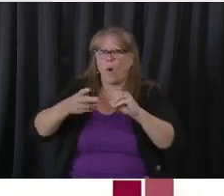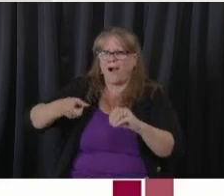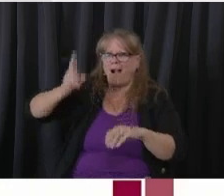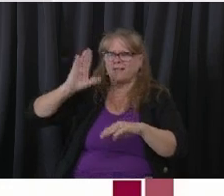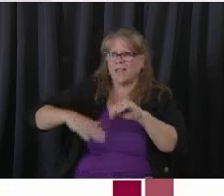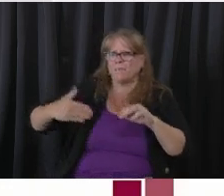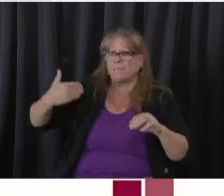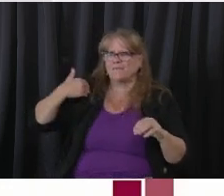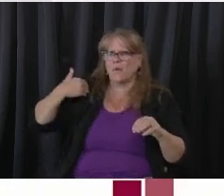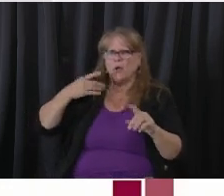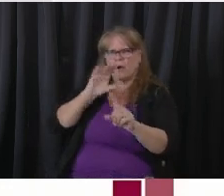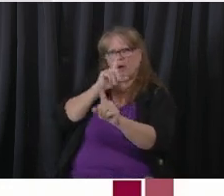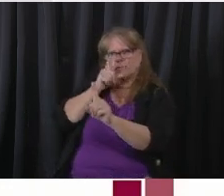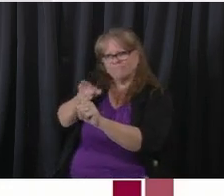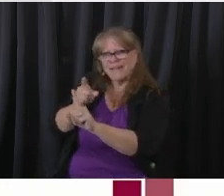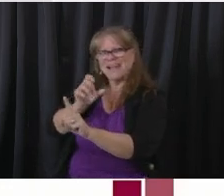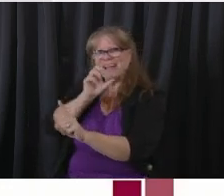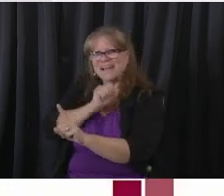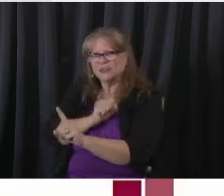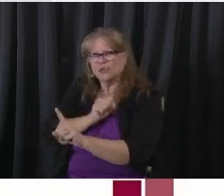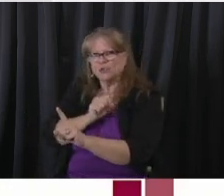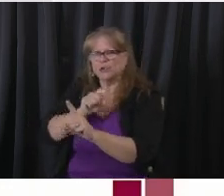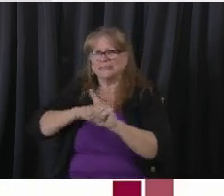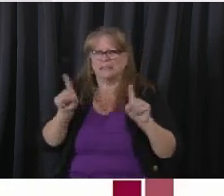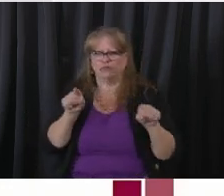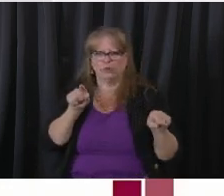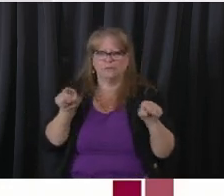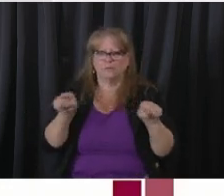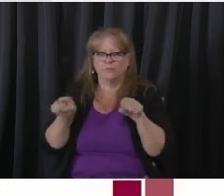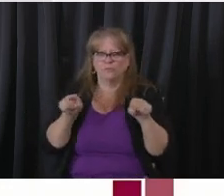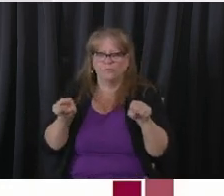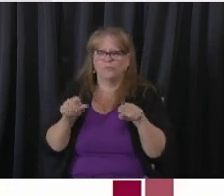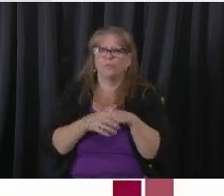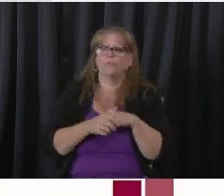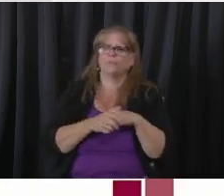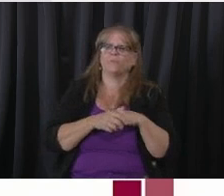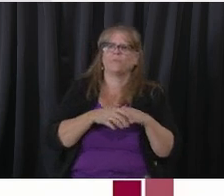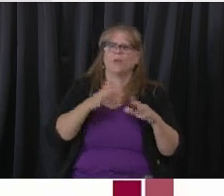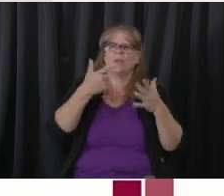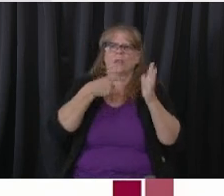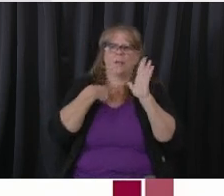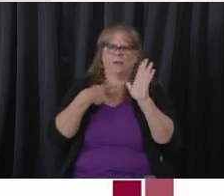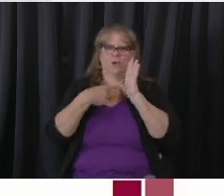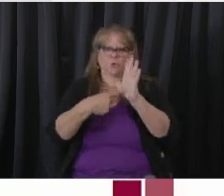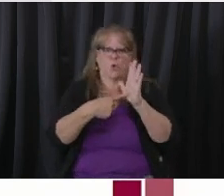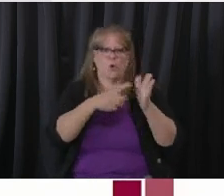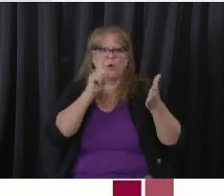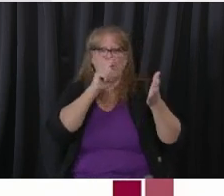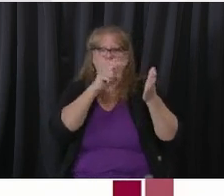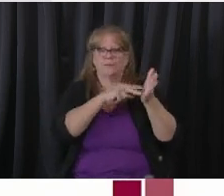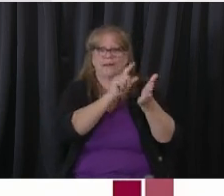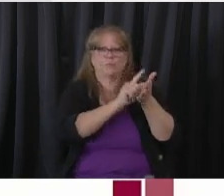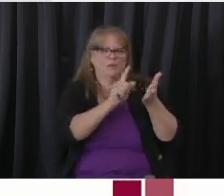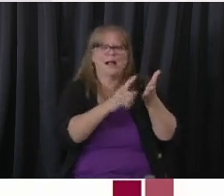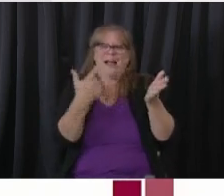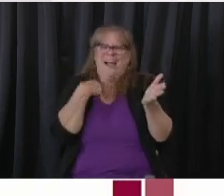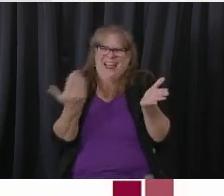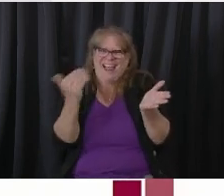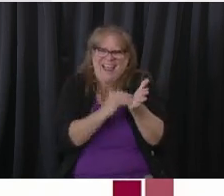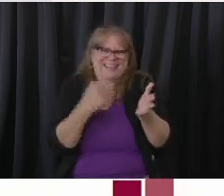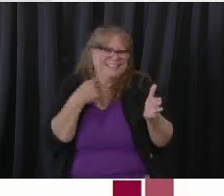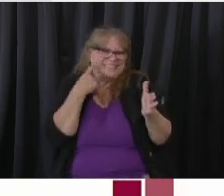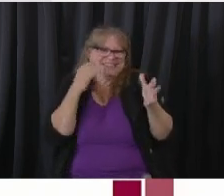So this shows you these same week-over-week trends, but specifically for 18 to 25-year-olds. And what you see here is